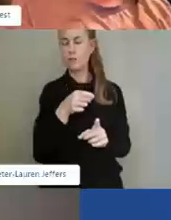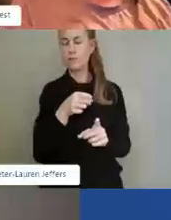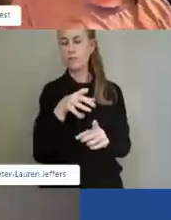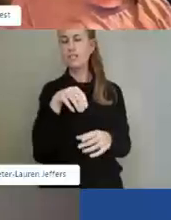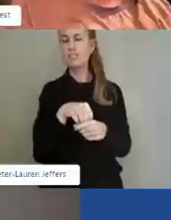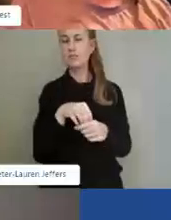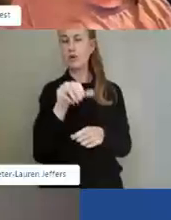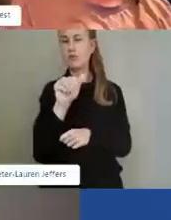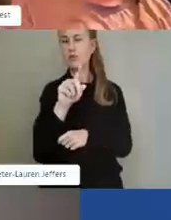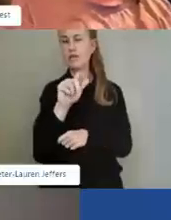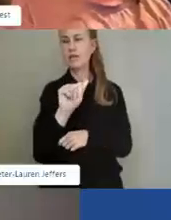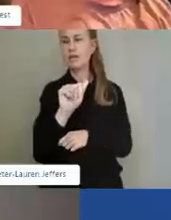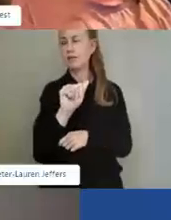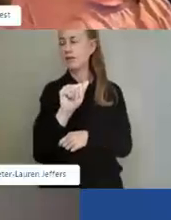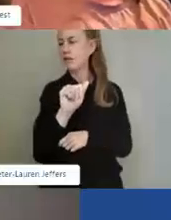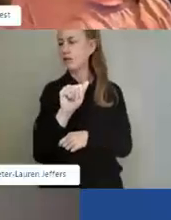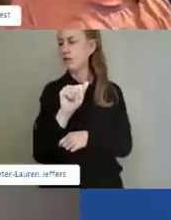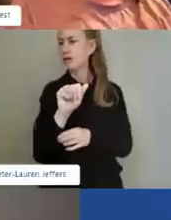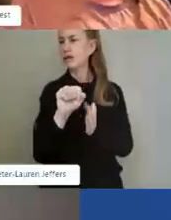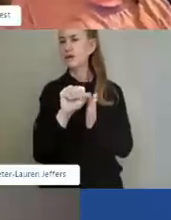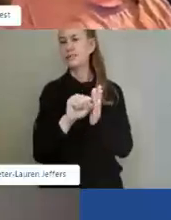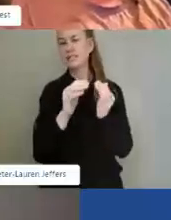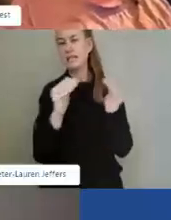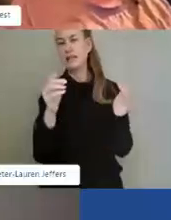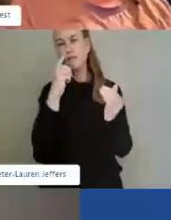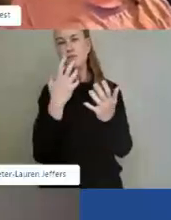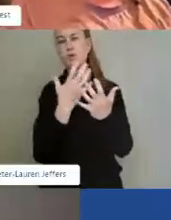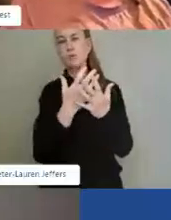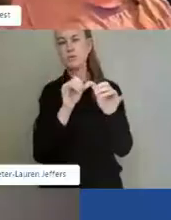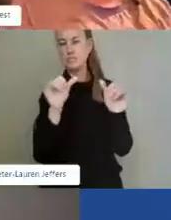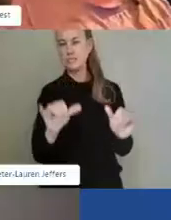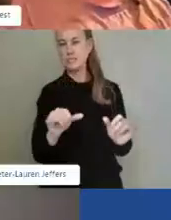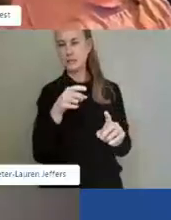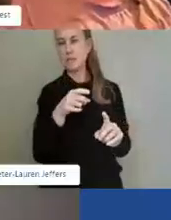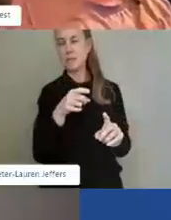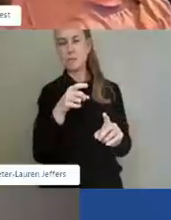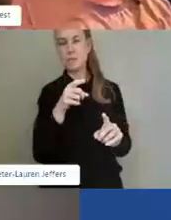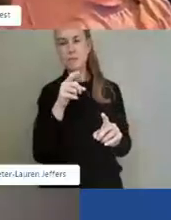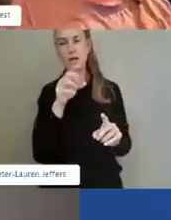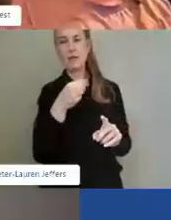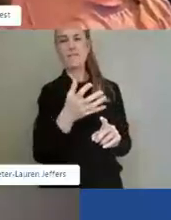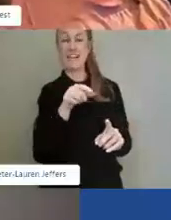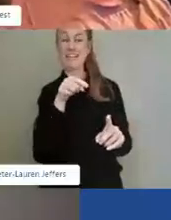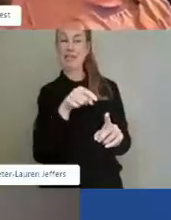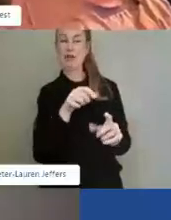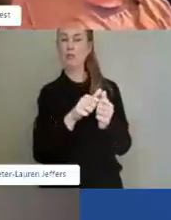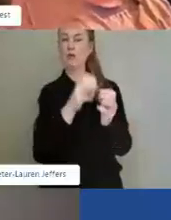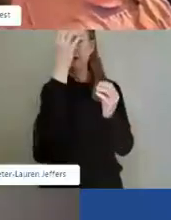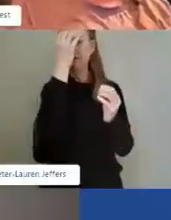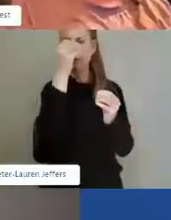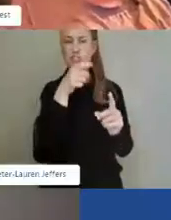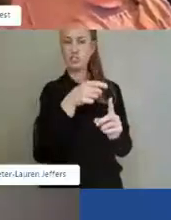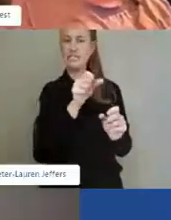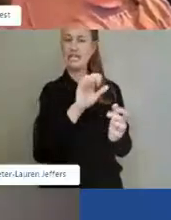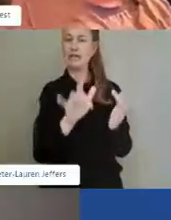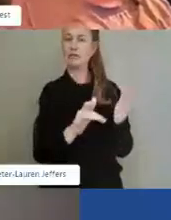involved with an ADA on the state level for the prison systems. And I'm going to provide him with this information as well, so he can reach out and